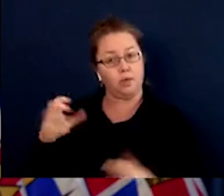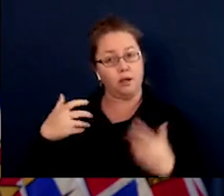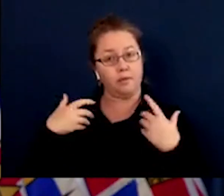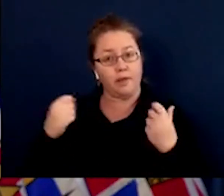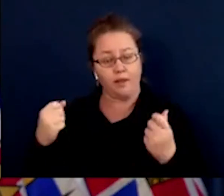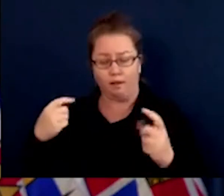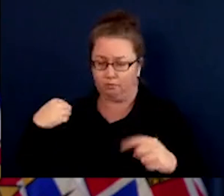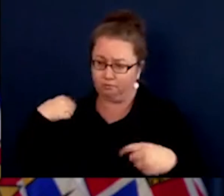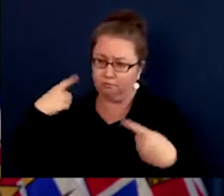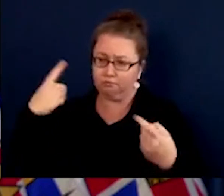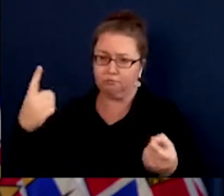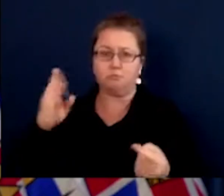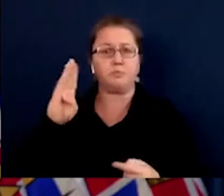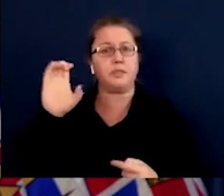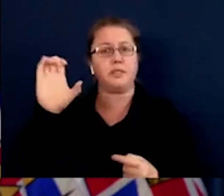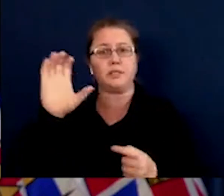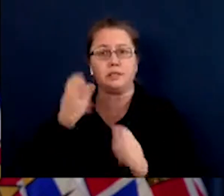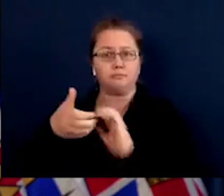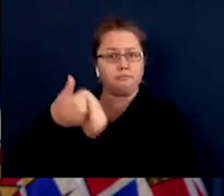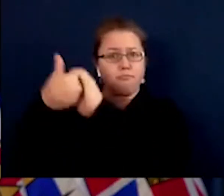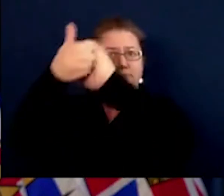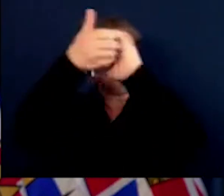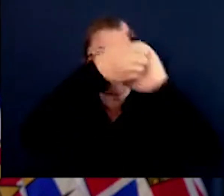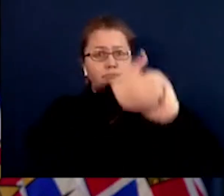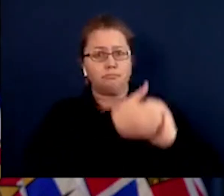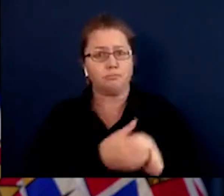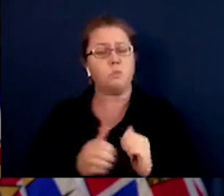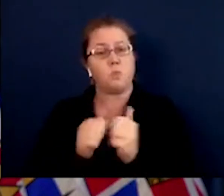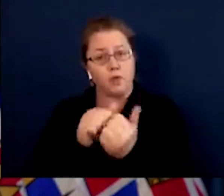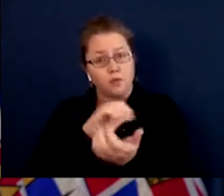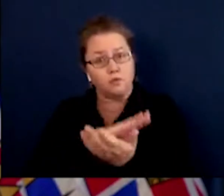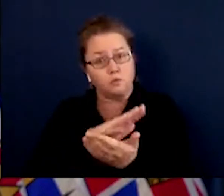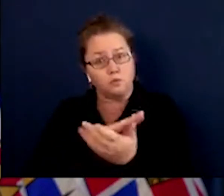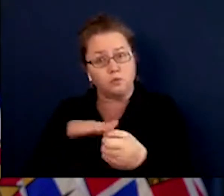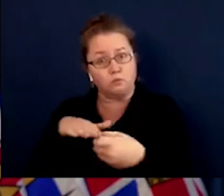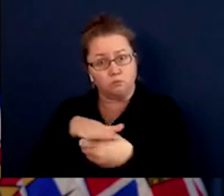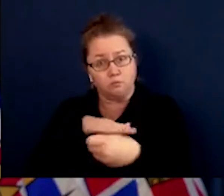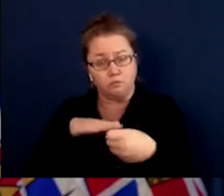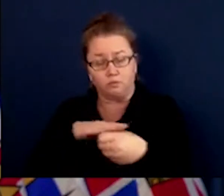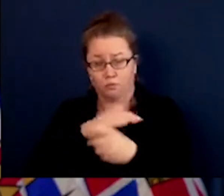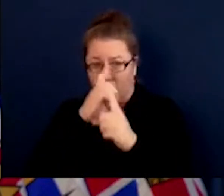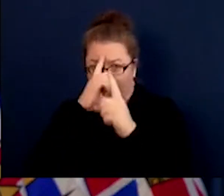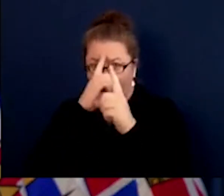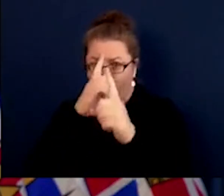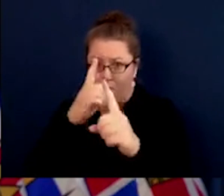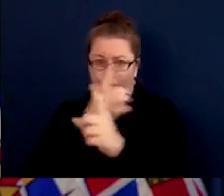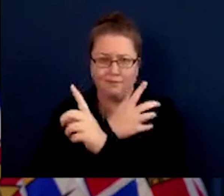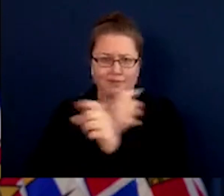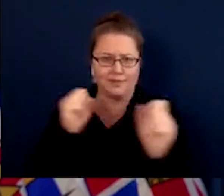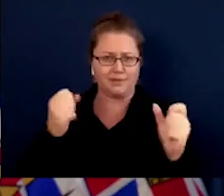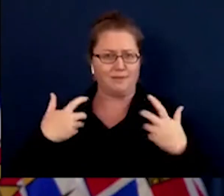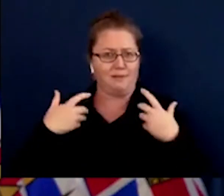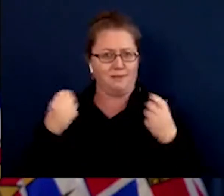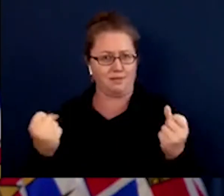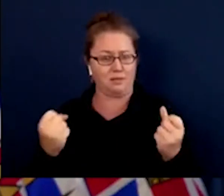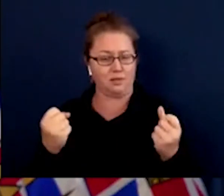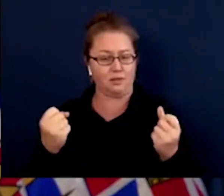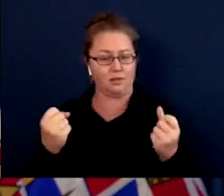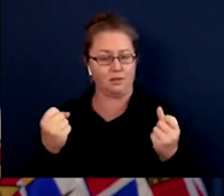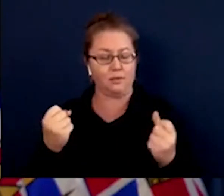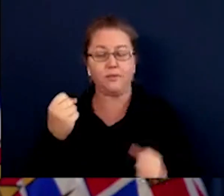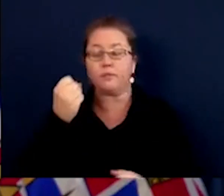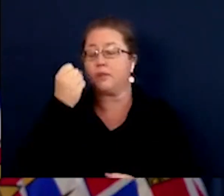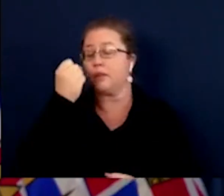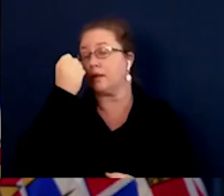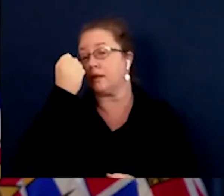school community across the province to keep it that way. The other thing that is more concerning to